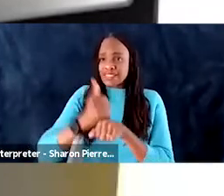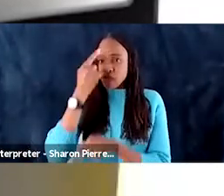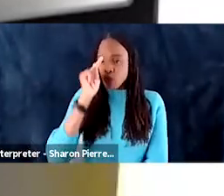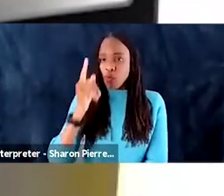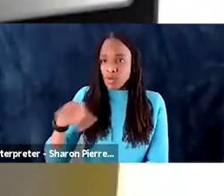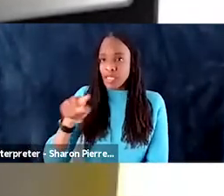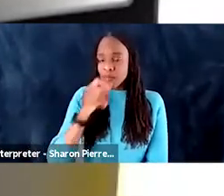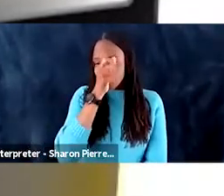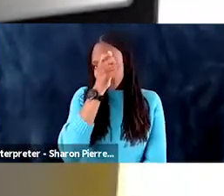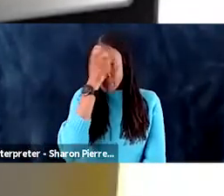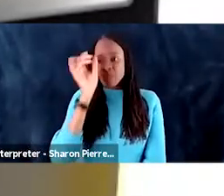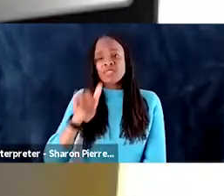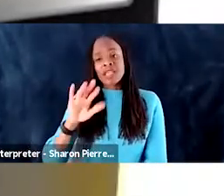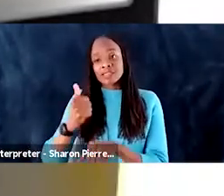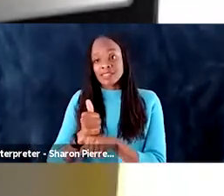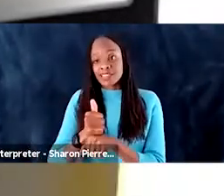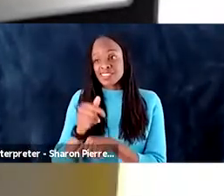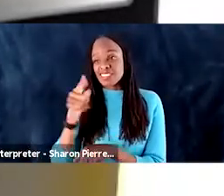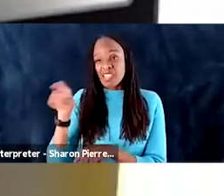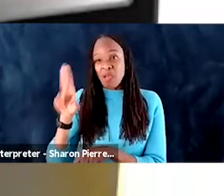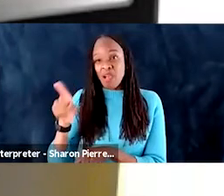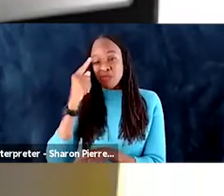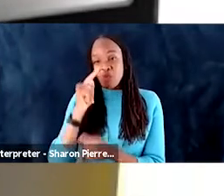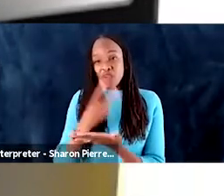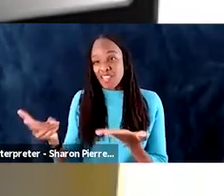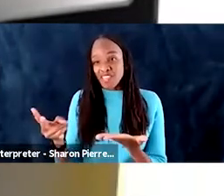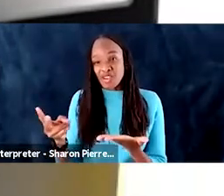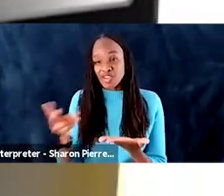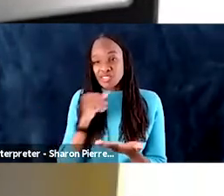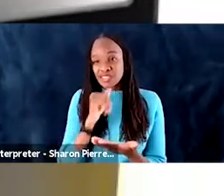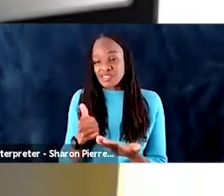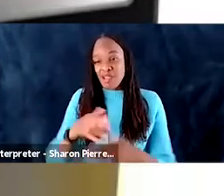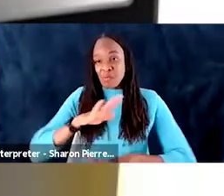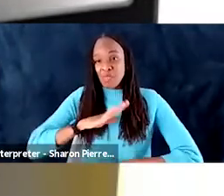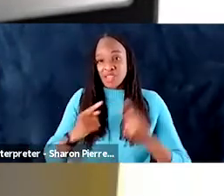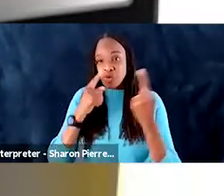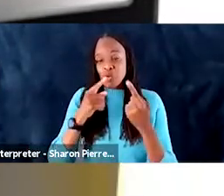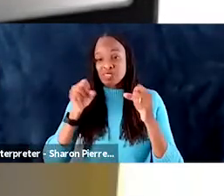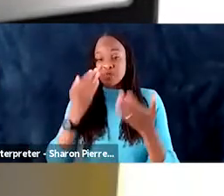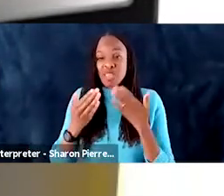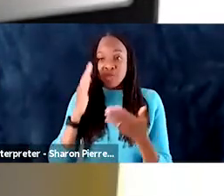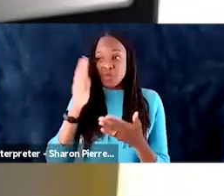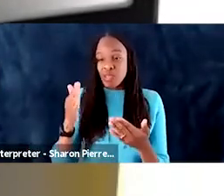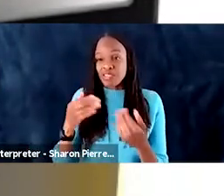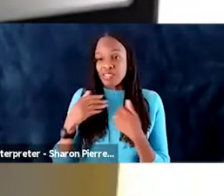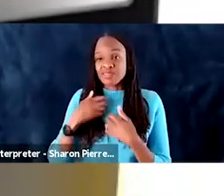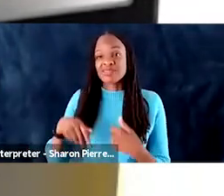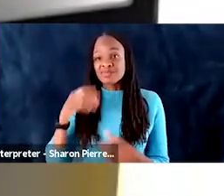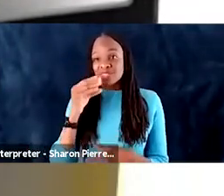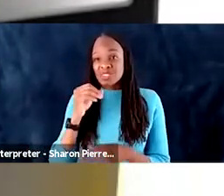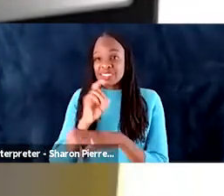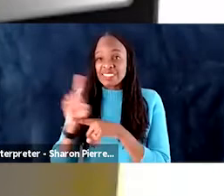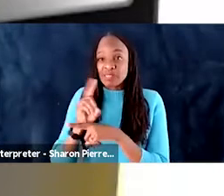And so it sets them up for failure. It sets them up to end up not meeting the goals, and they could possibly be disciplined or lose their jobs. And